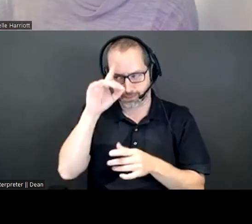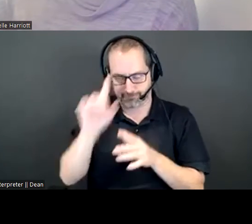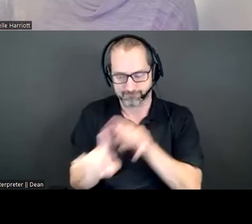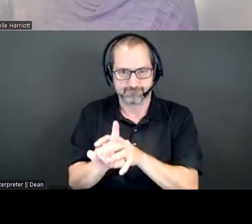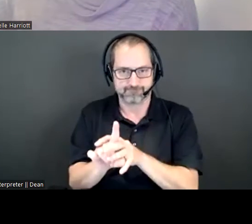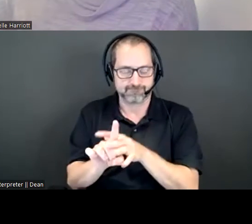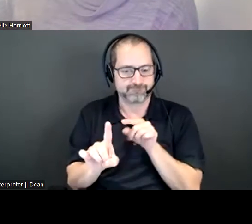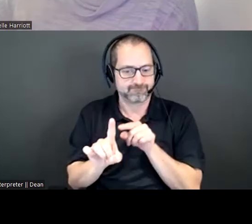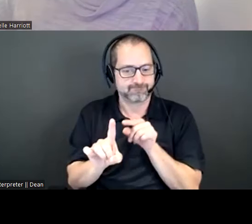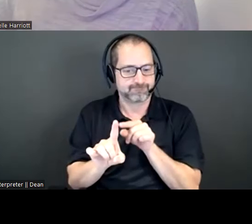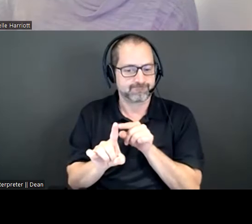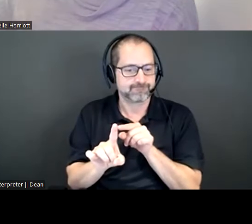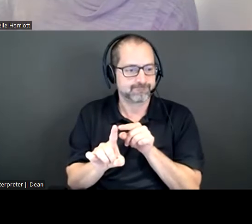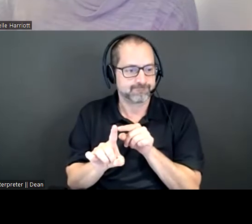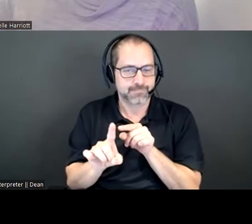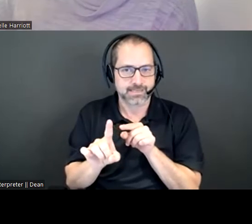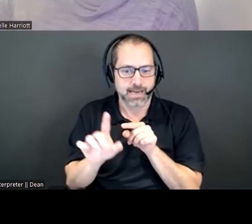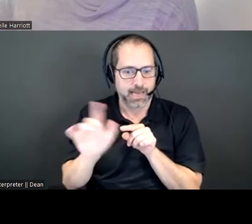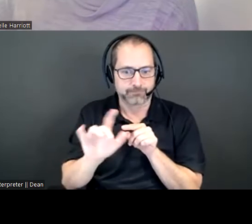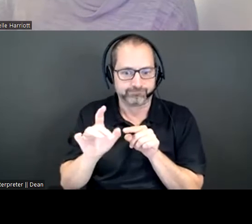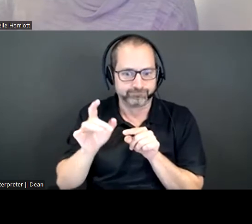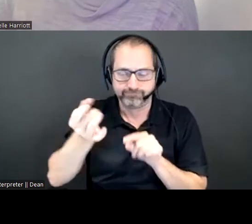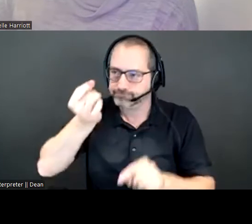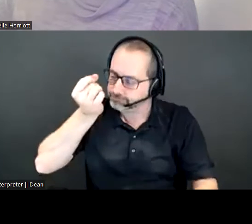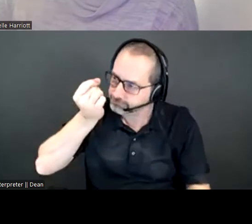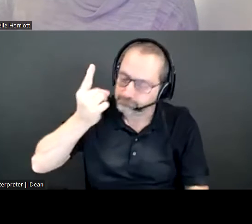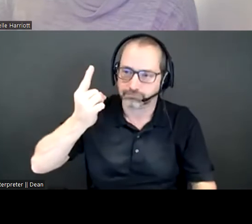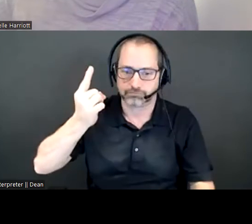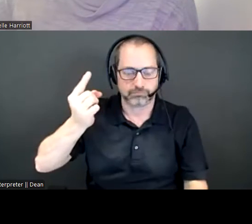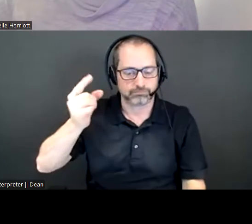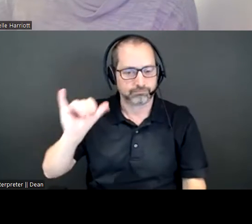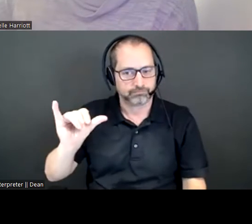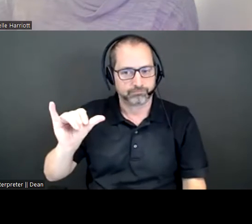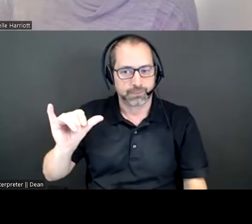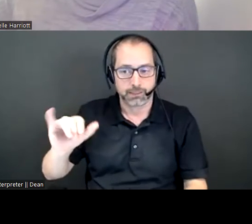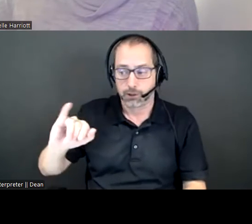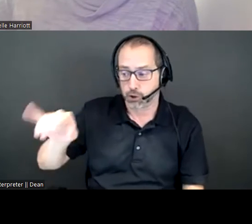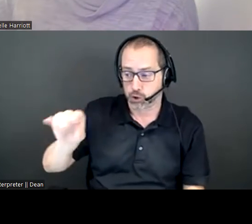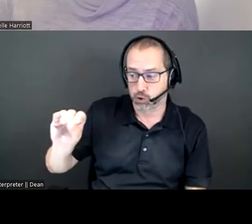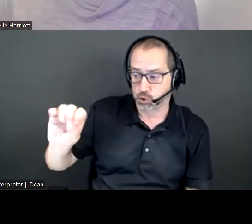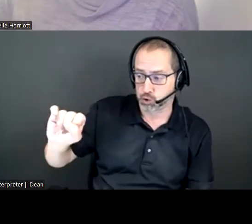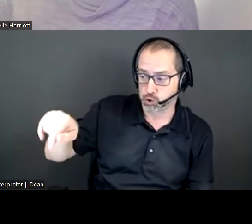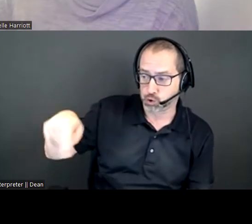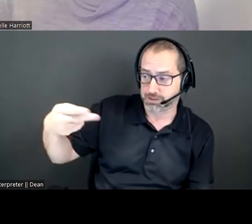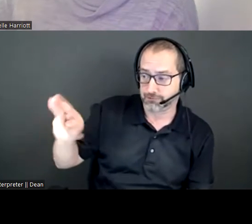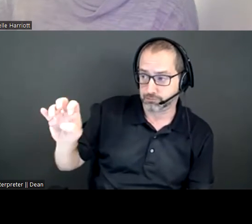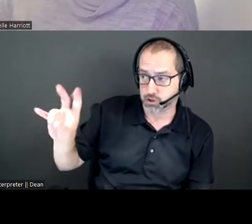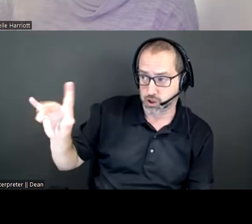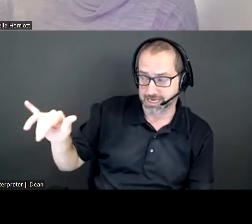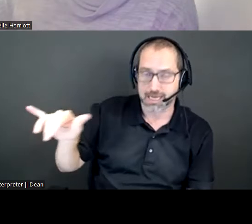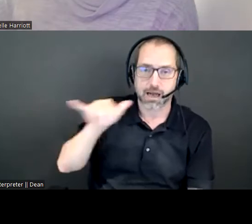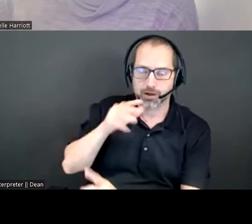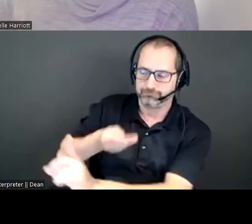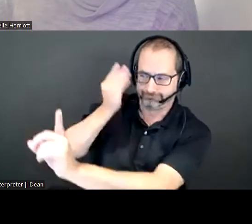as this light bulb. I'm going to propose to Joseph Burley that we have a